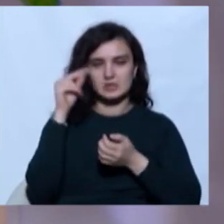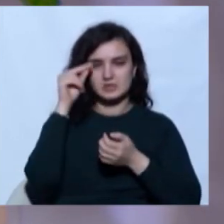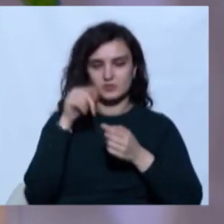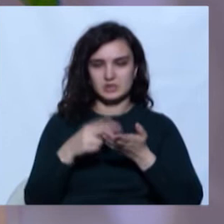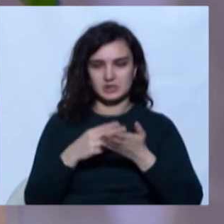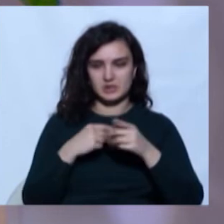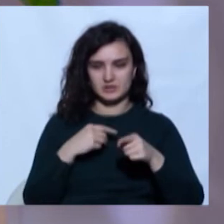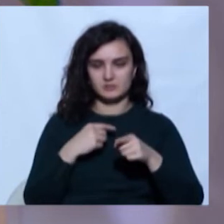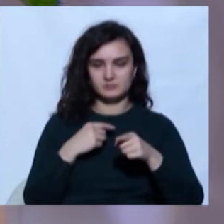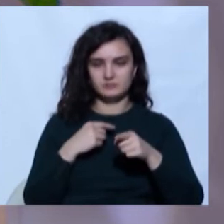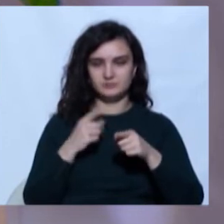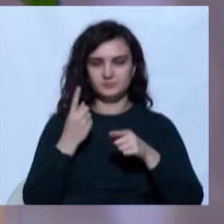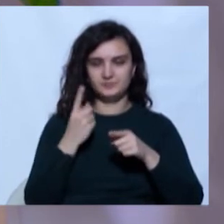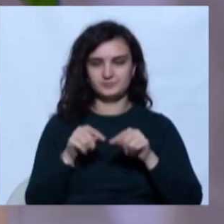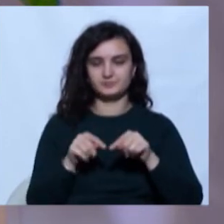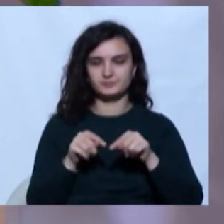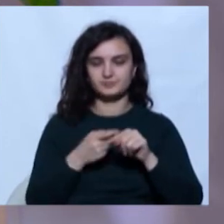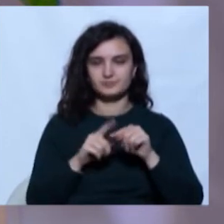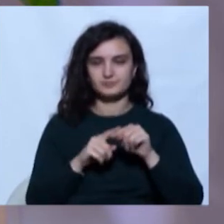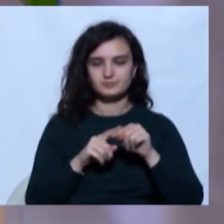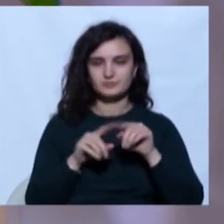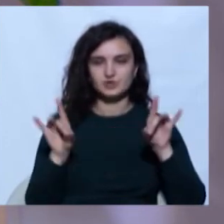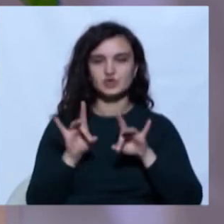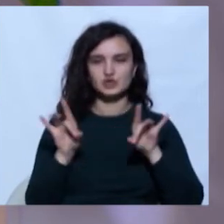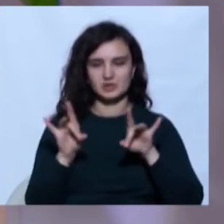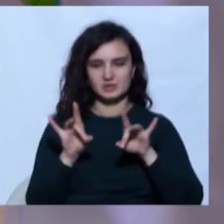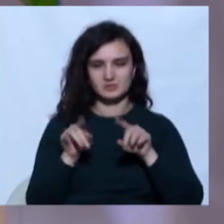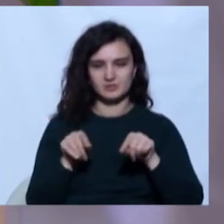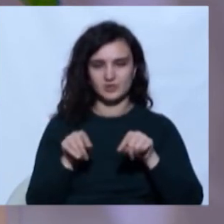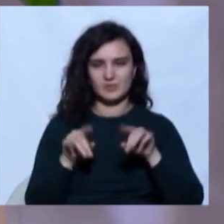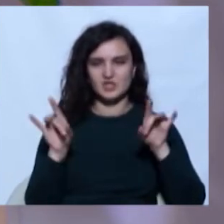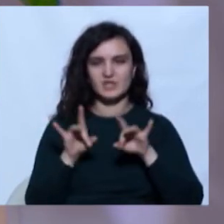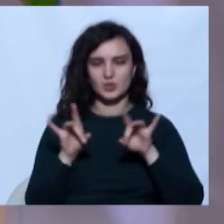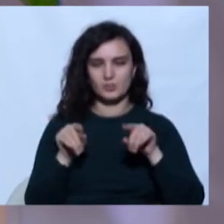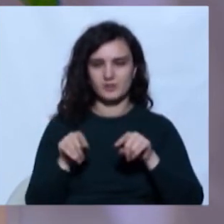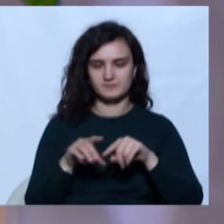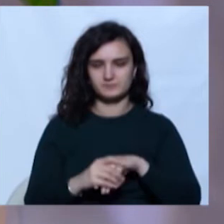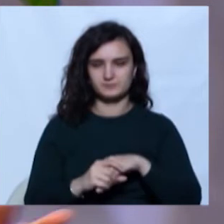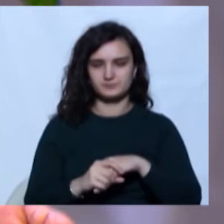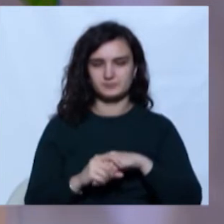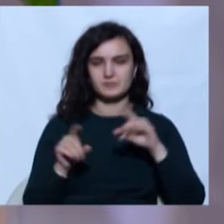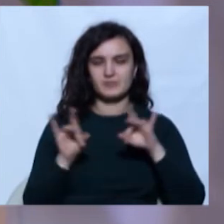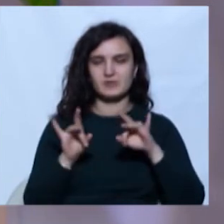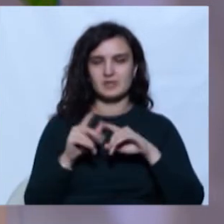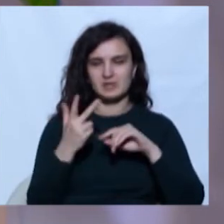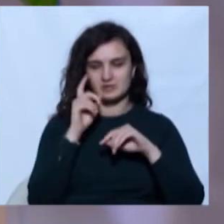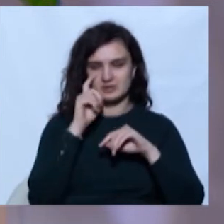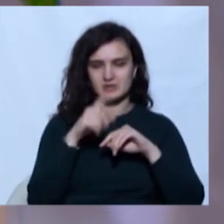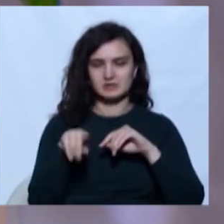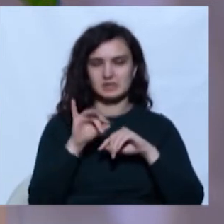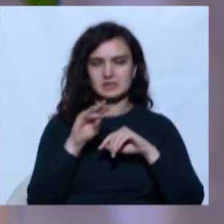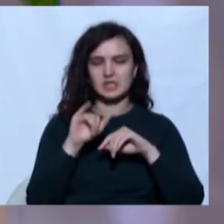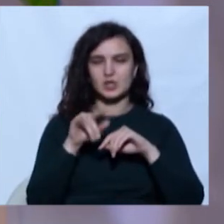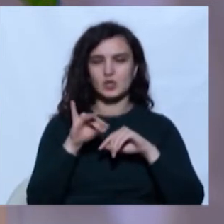book. Now, the first one is jealousy. It's jealousy. The three men, the three